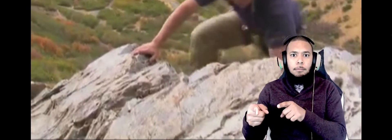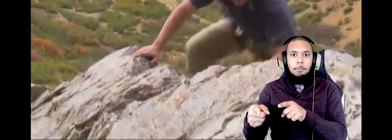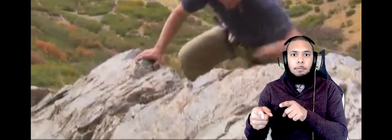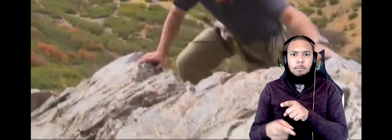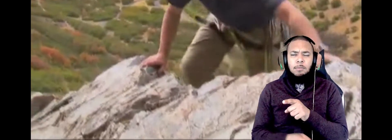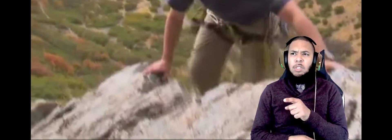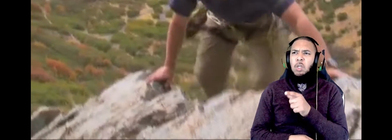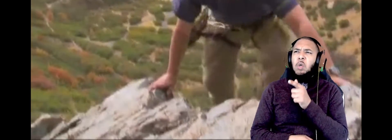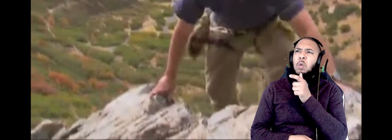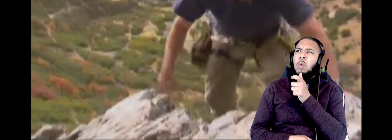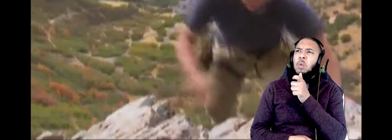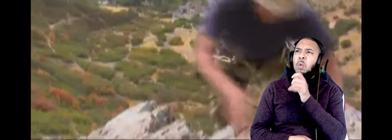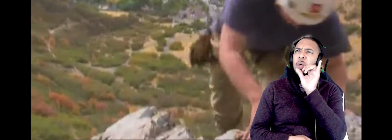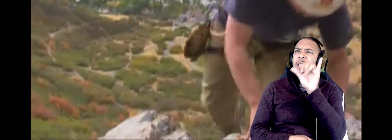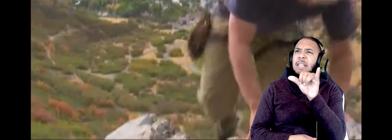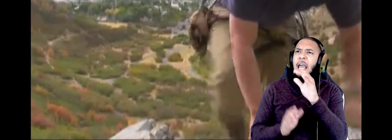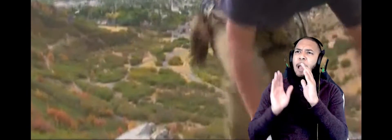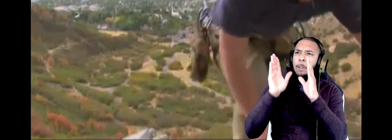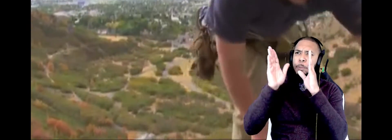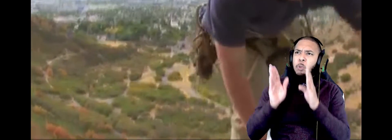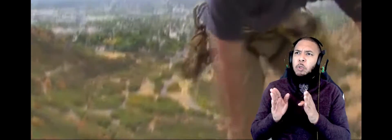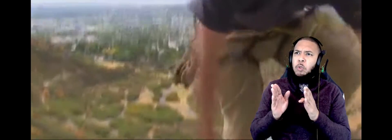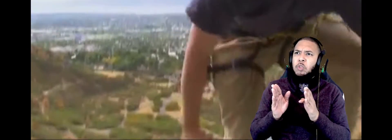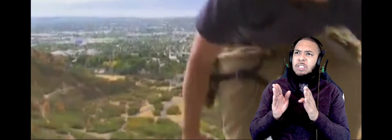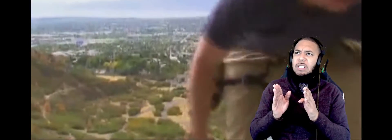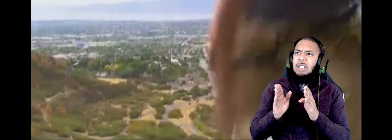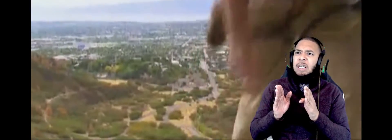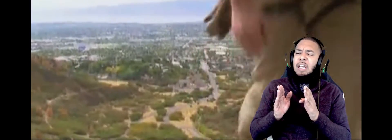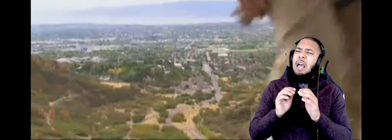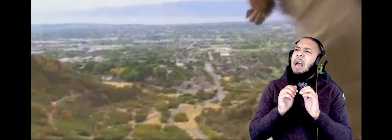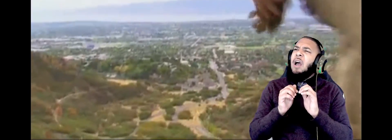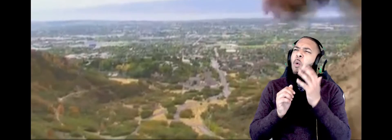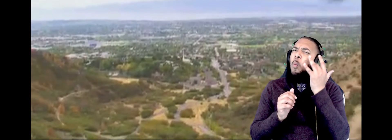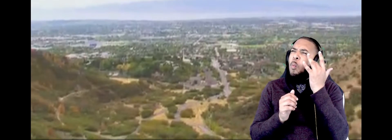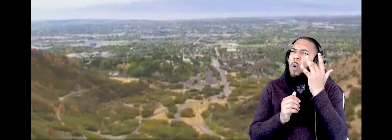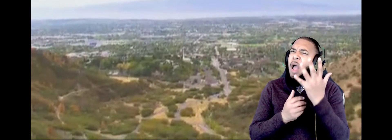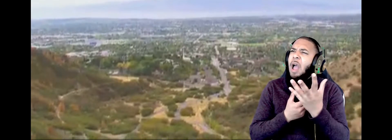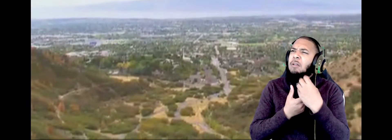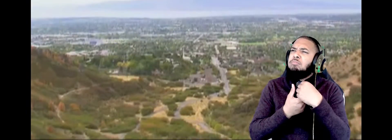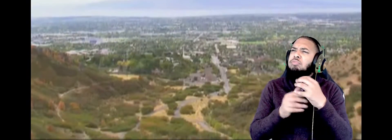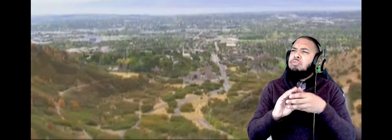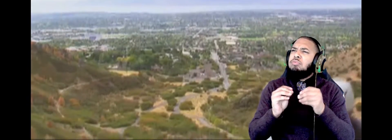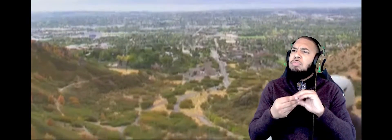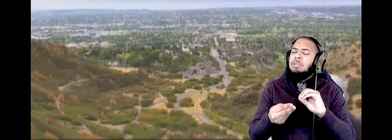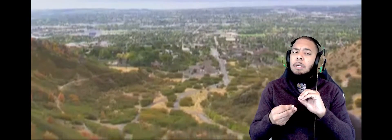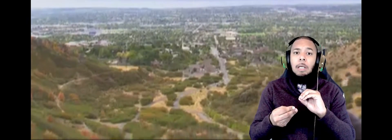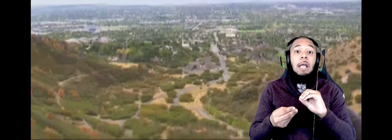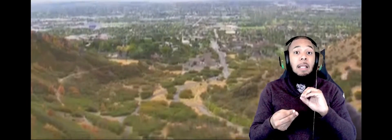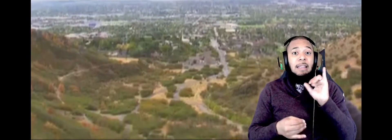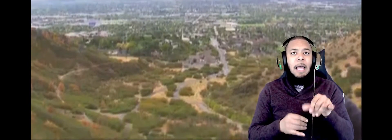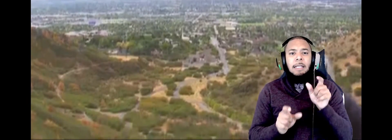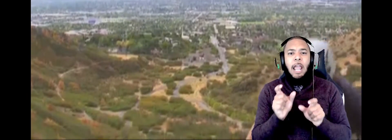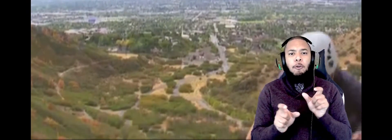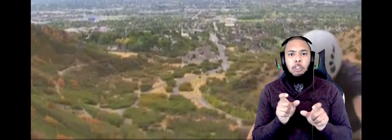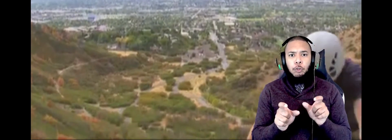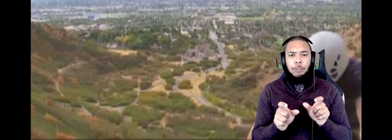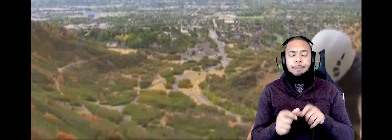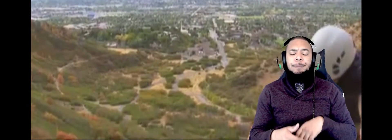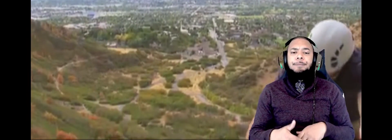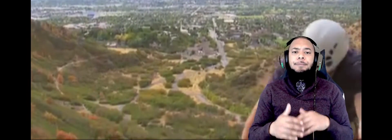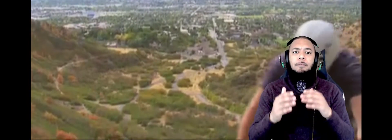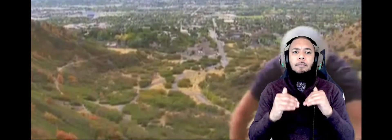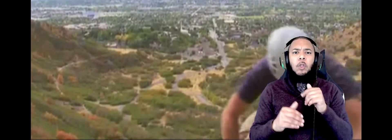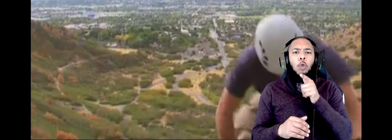climber? And how does he fit into the story? Those are the characters. Who is